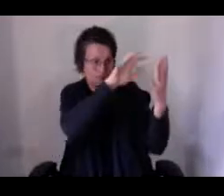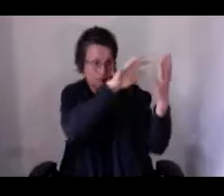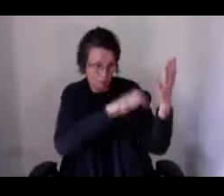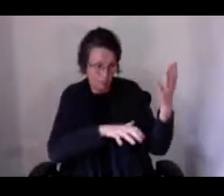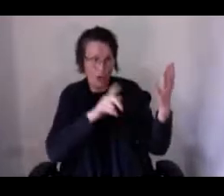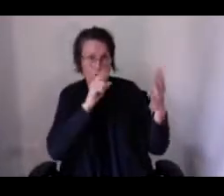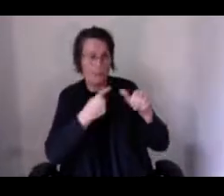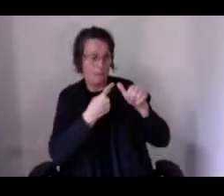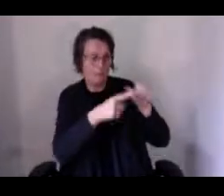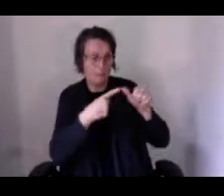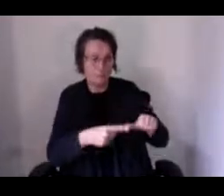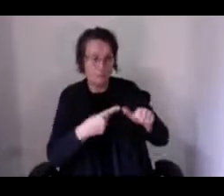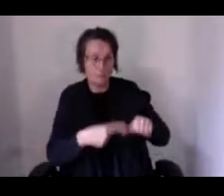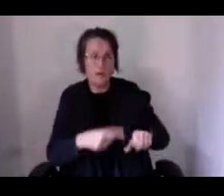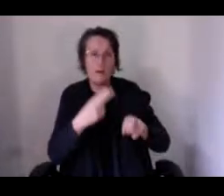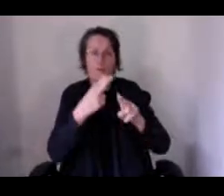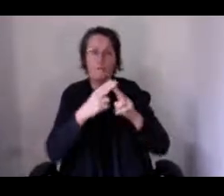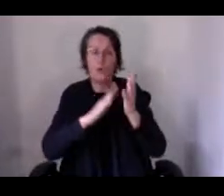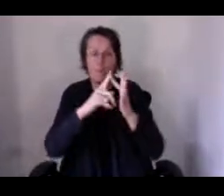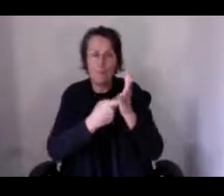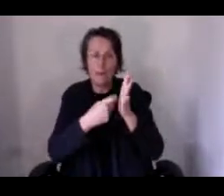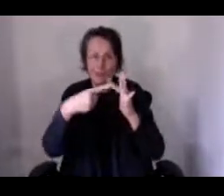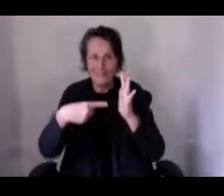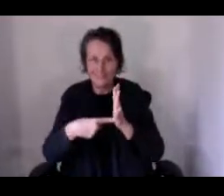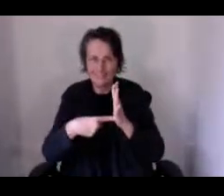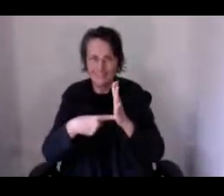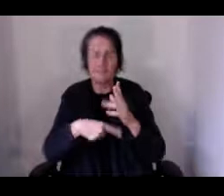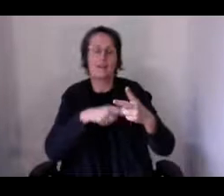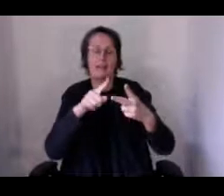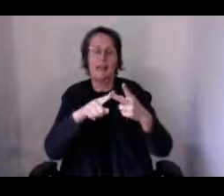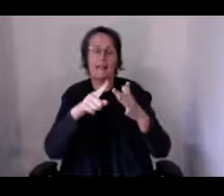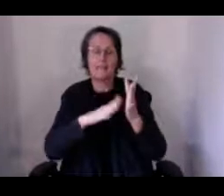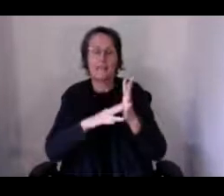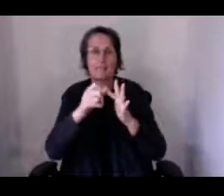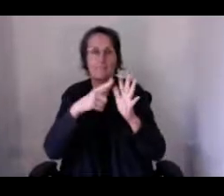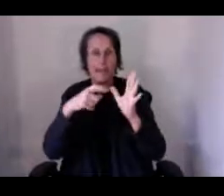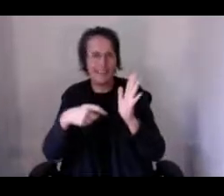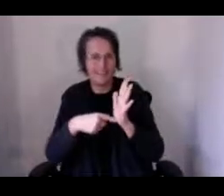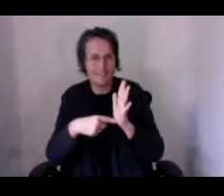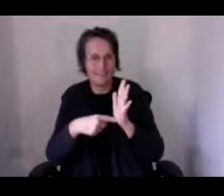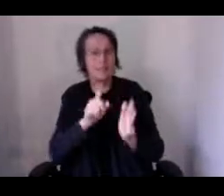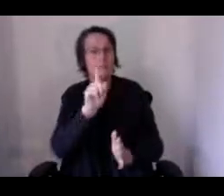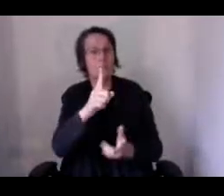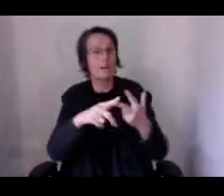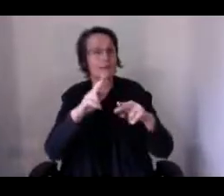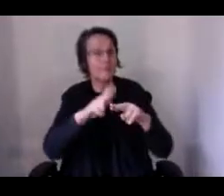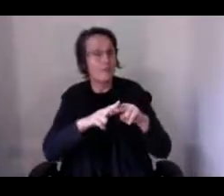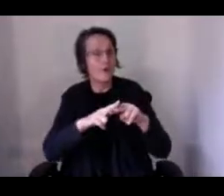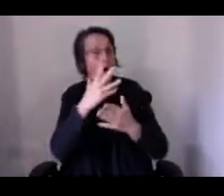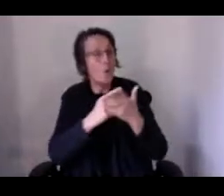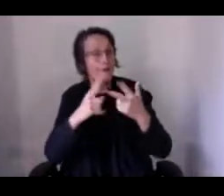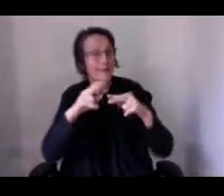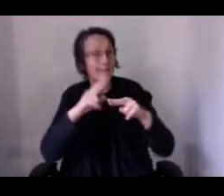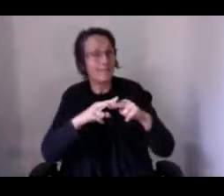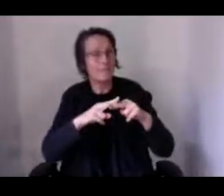merit and impact questions, if you are requesting funding for less than $20,000.